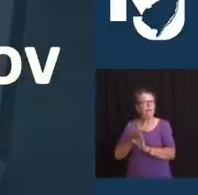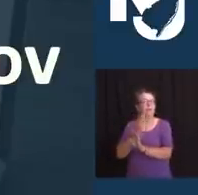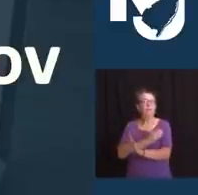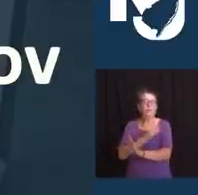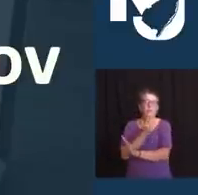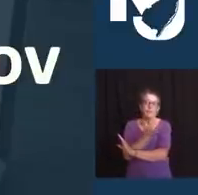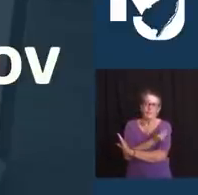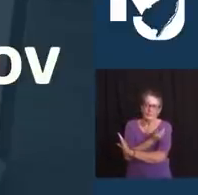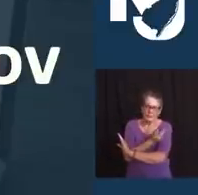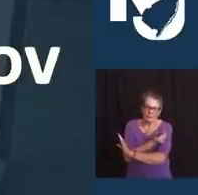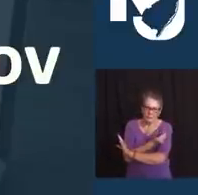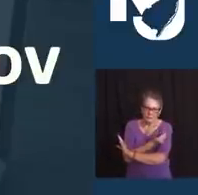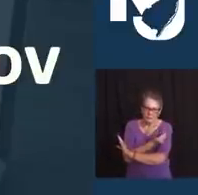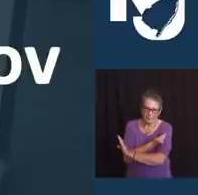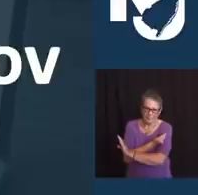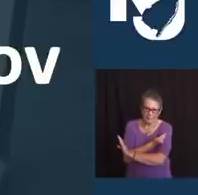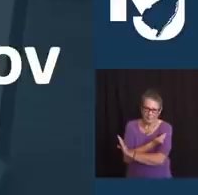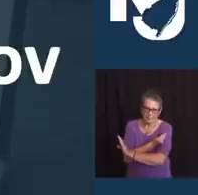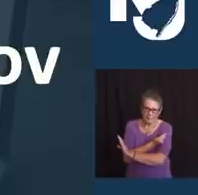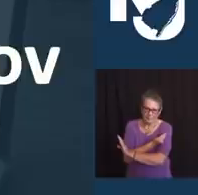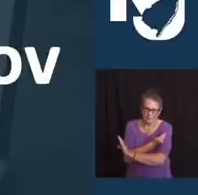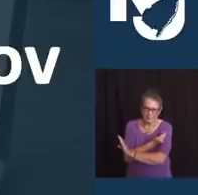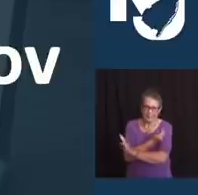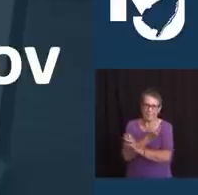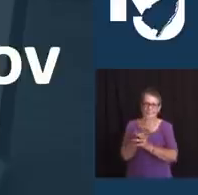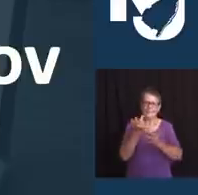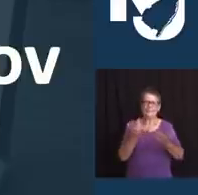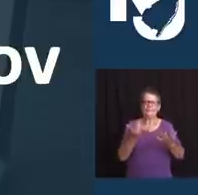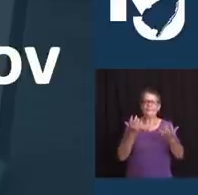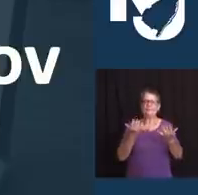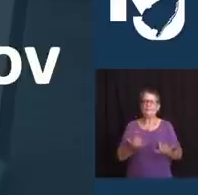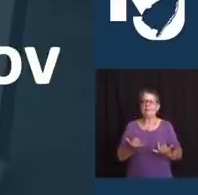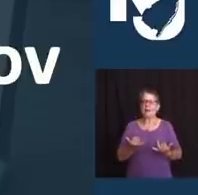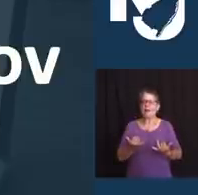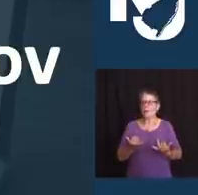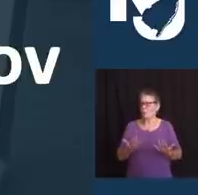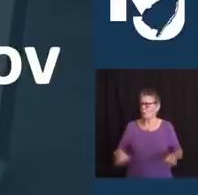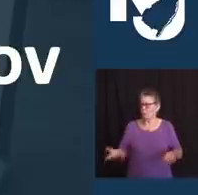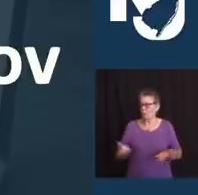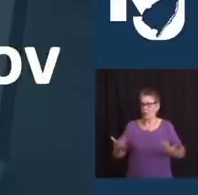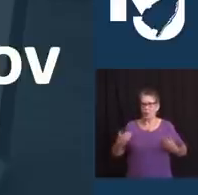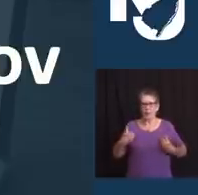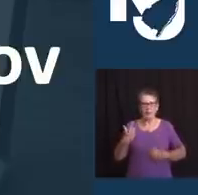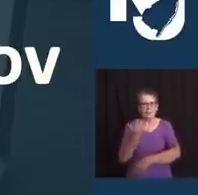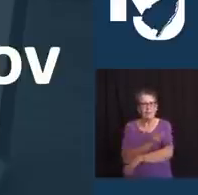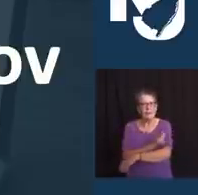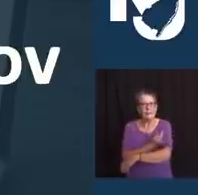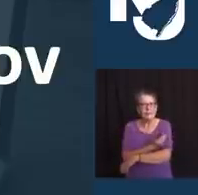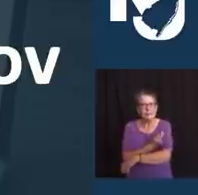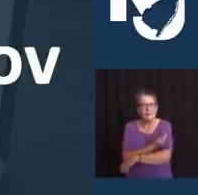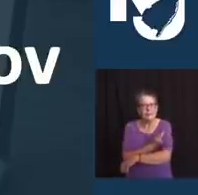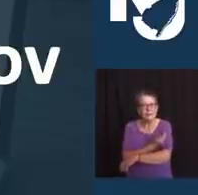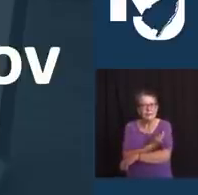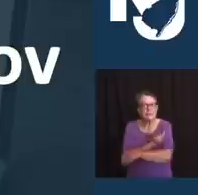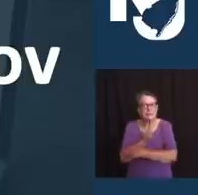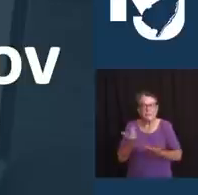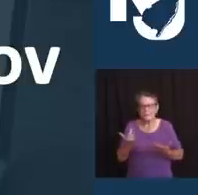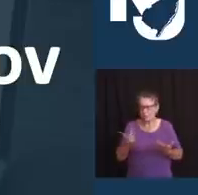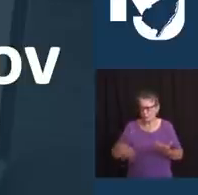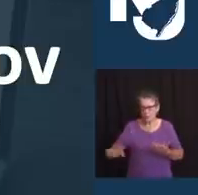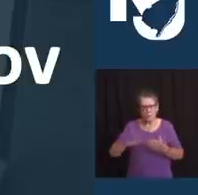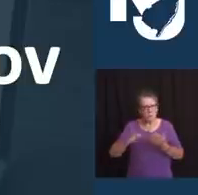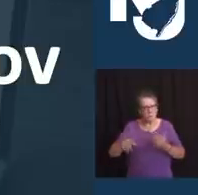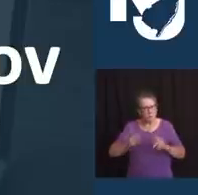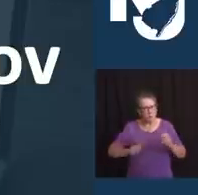to them. But they are available to everybody, ages 12 and up. So getting vaccinated